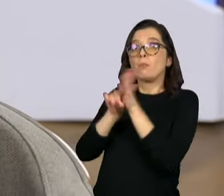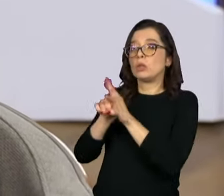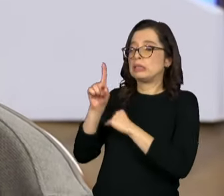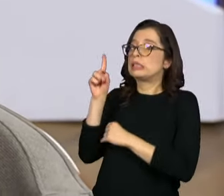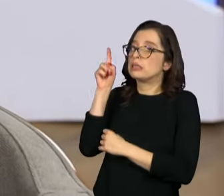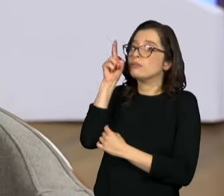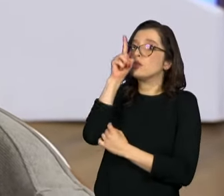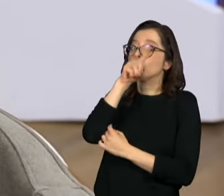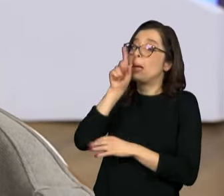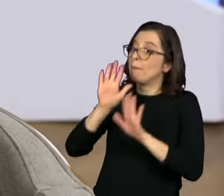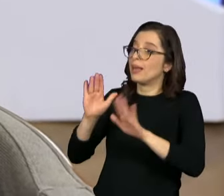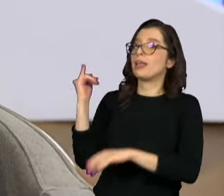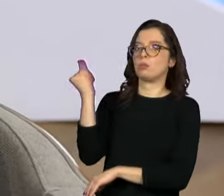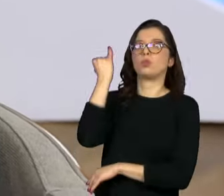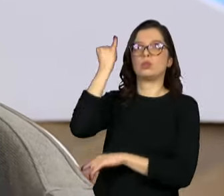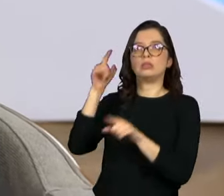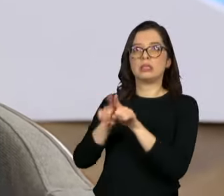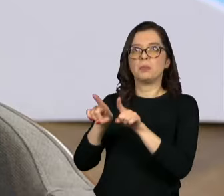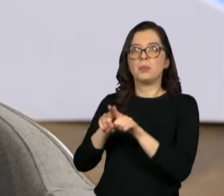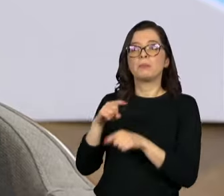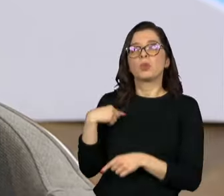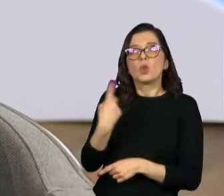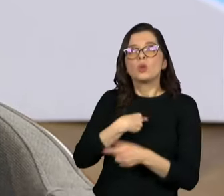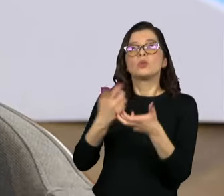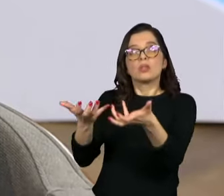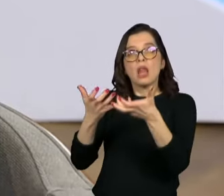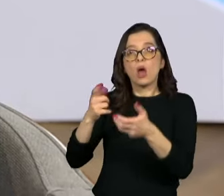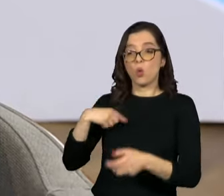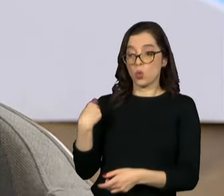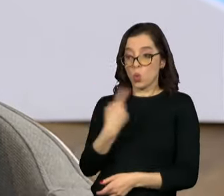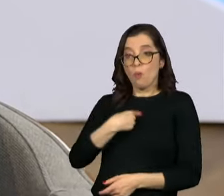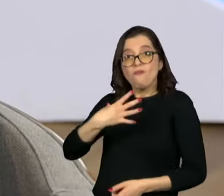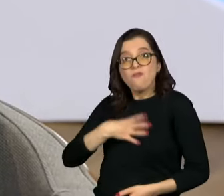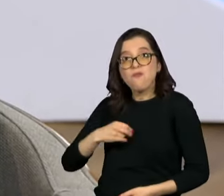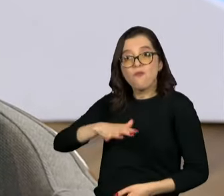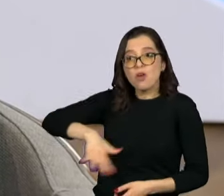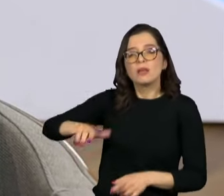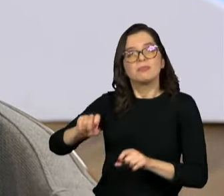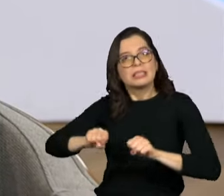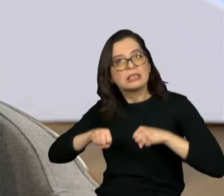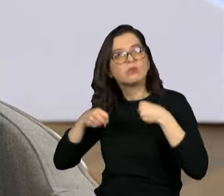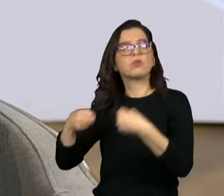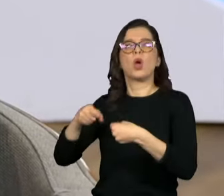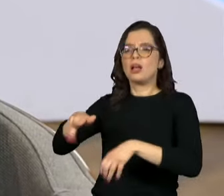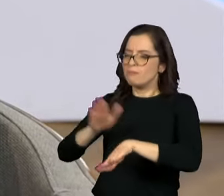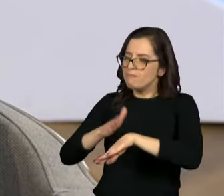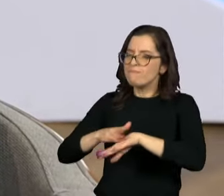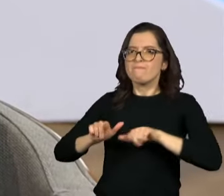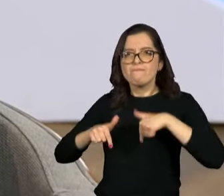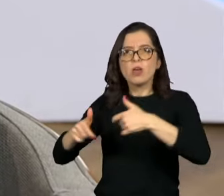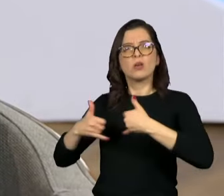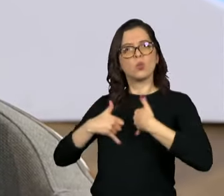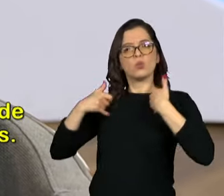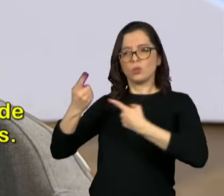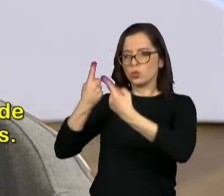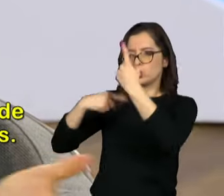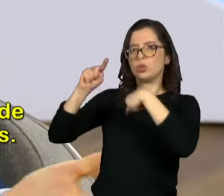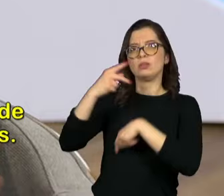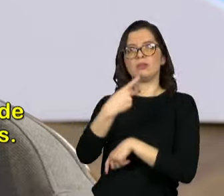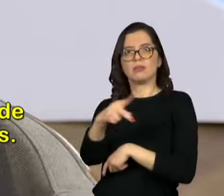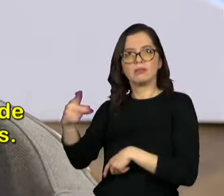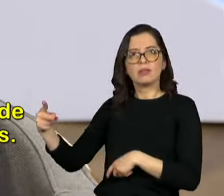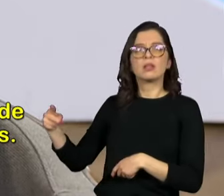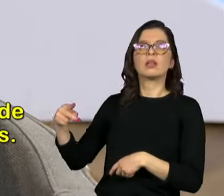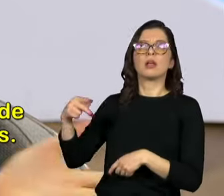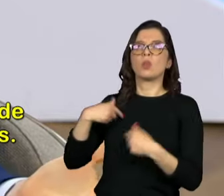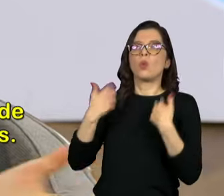important question. We want our children to work hard and to take pride in their achievements. We don't